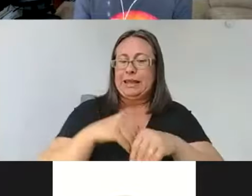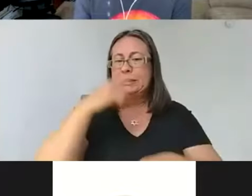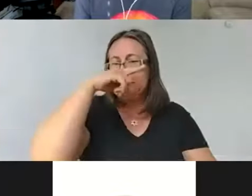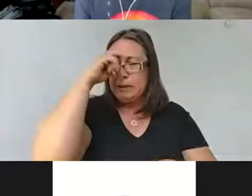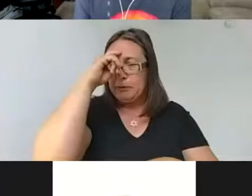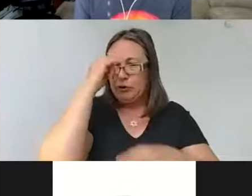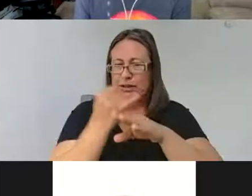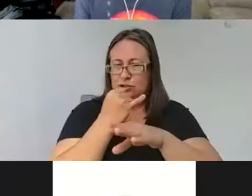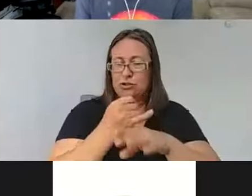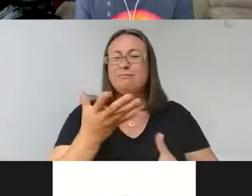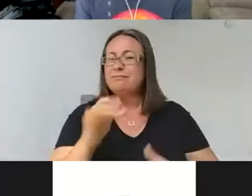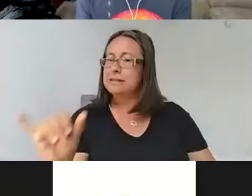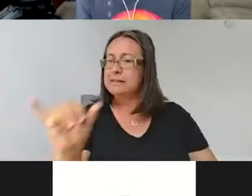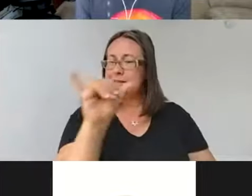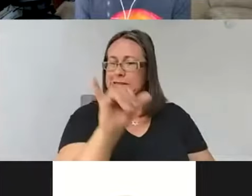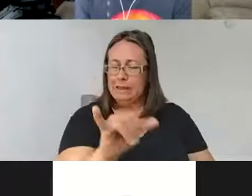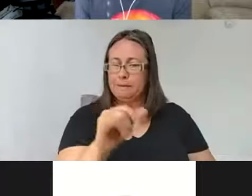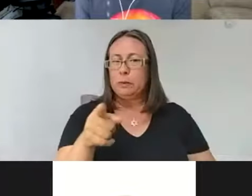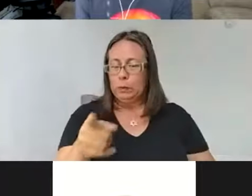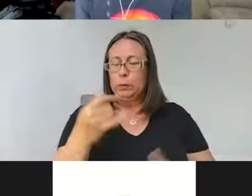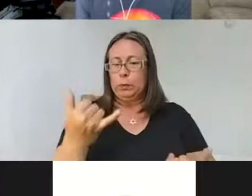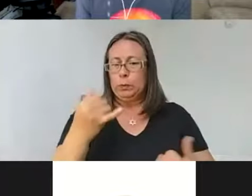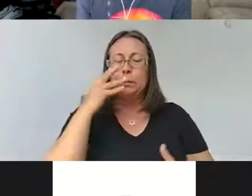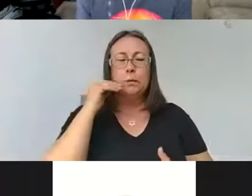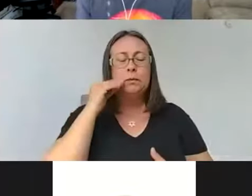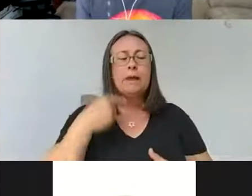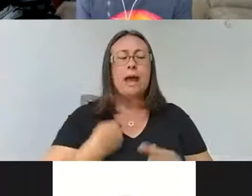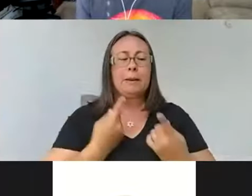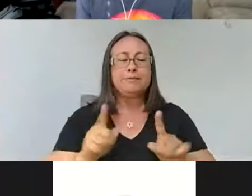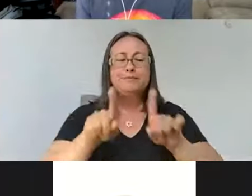in. This was the McNair Scholars Program. And I got paired with